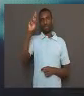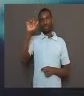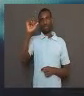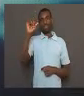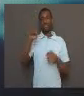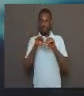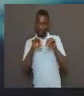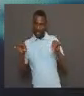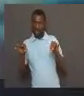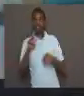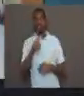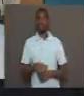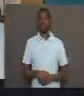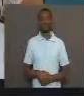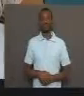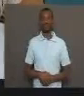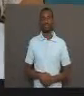Let us begin.